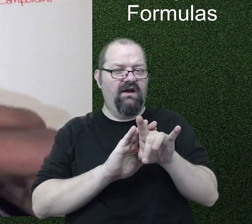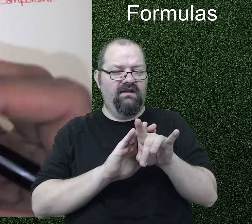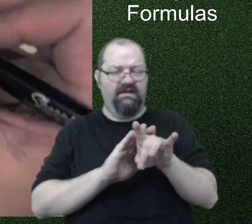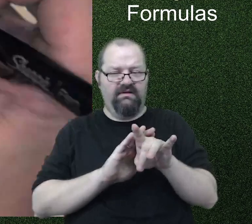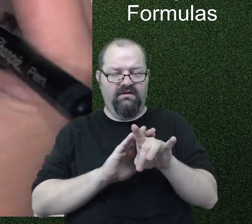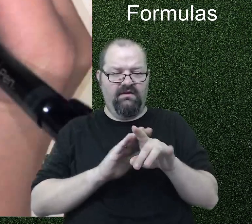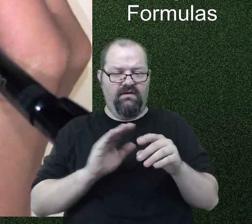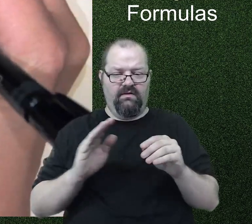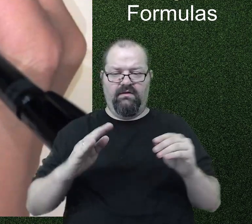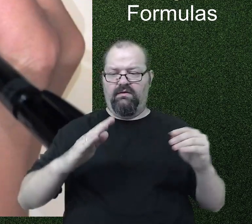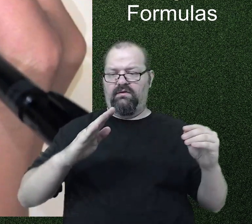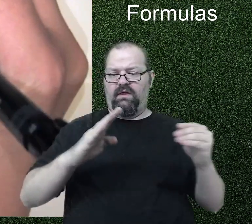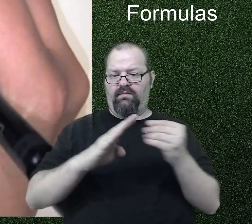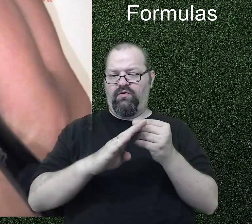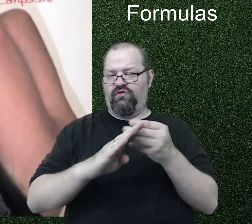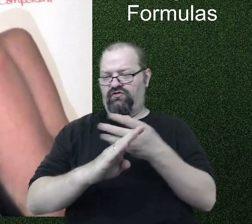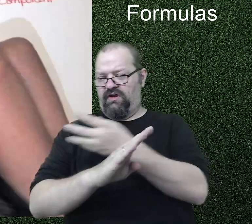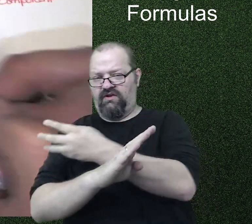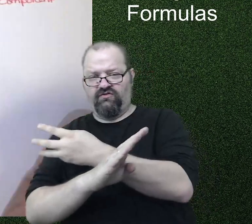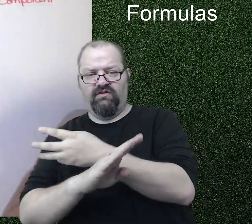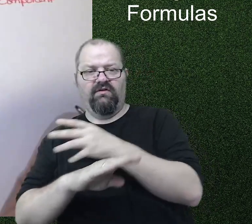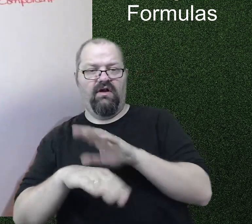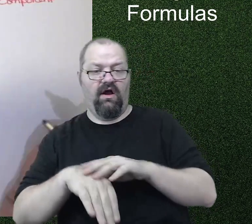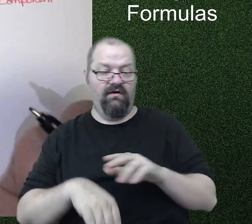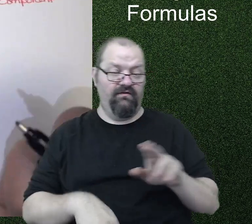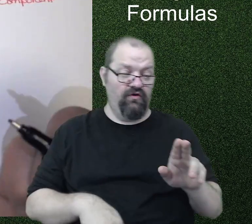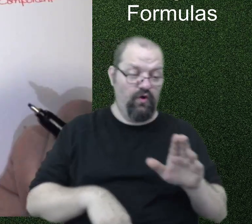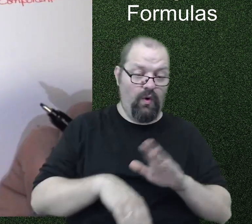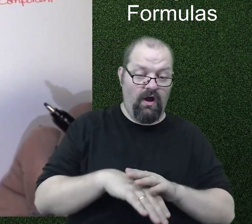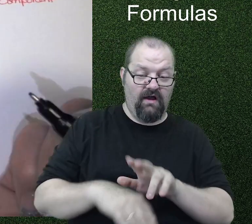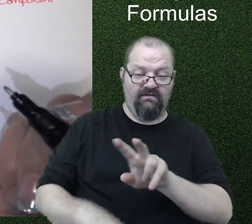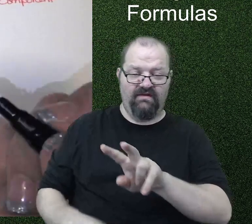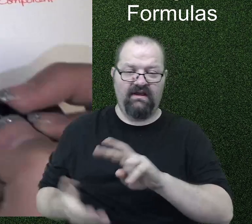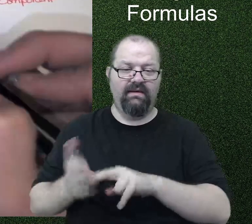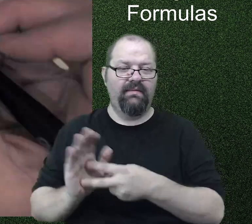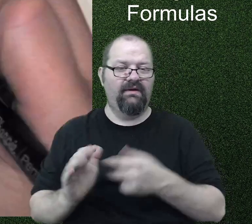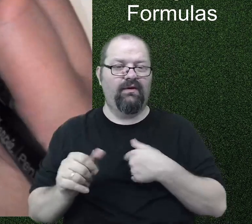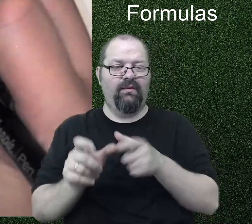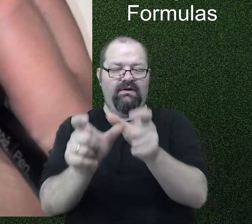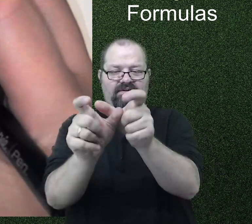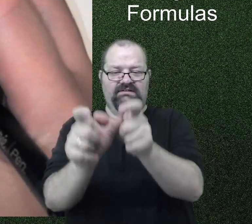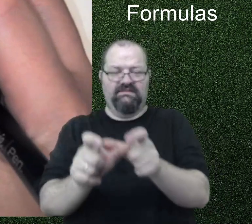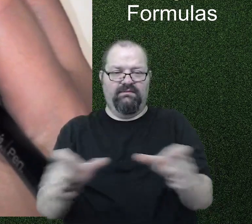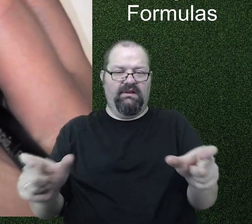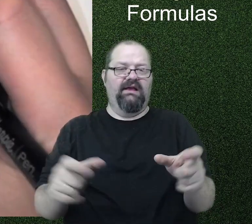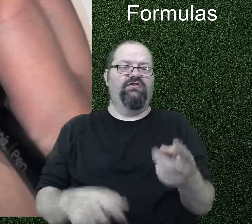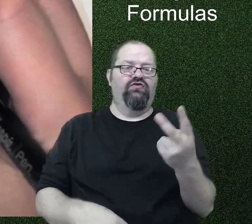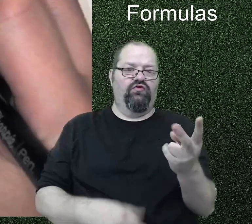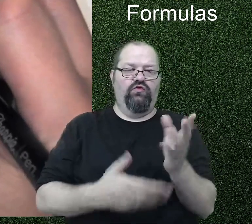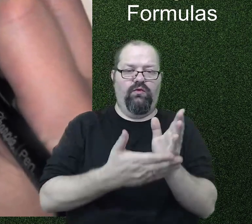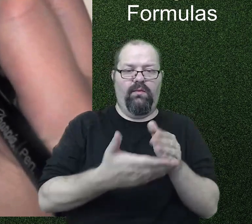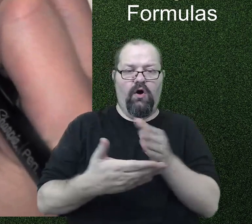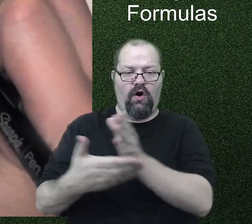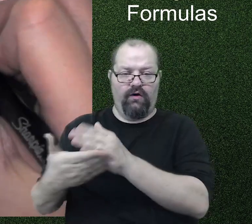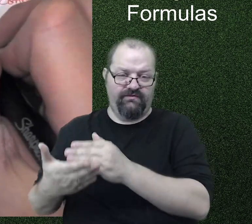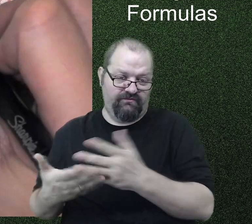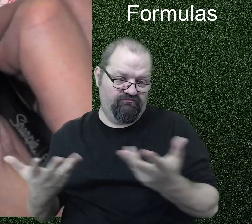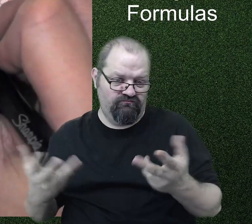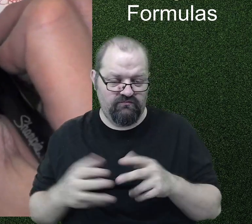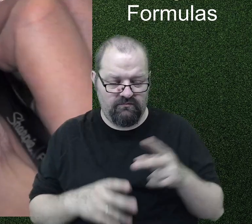V, what we're implying is we want to split U into two parts.